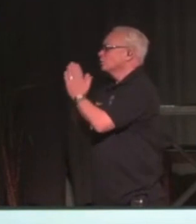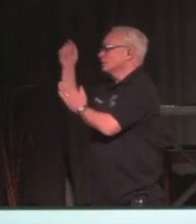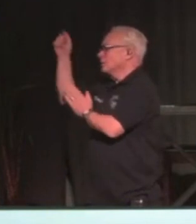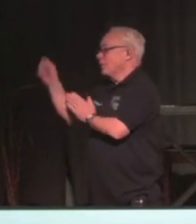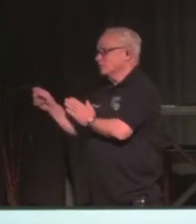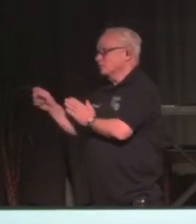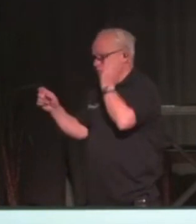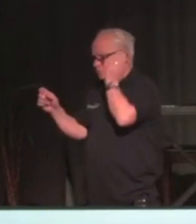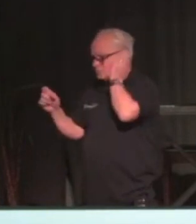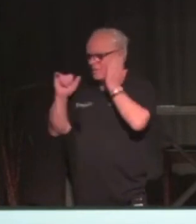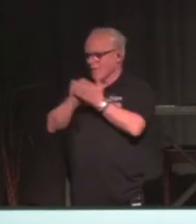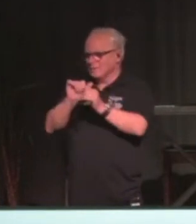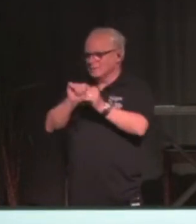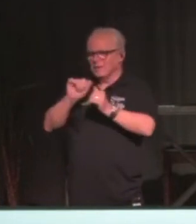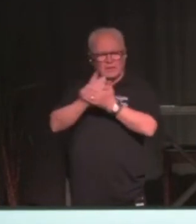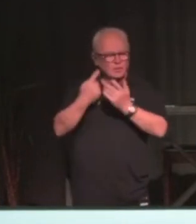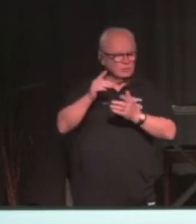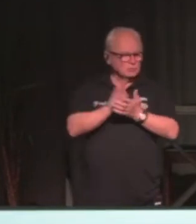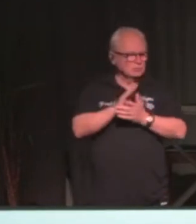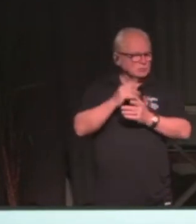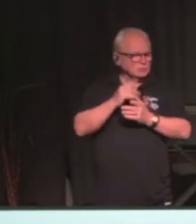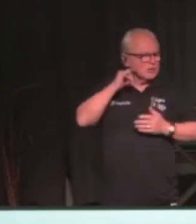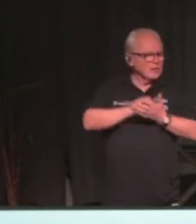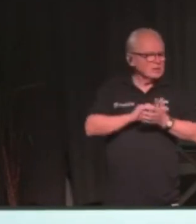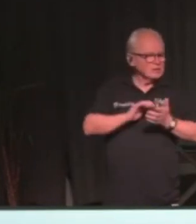You know what? That was far better than you actually grabbed there.